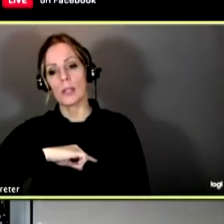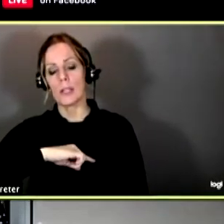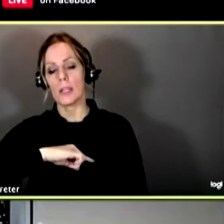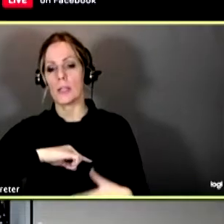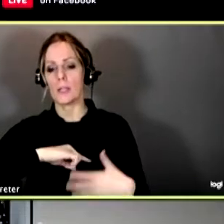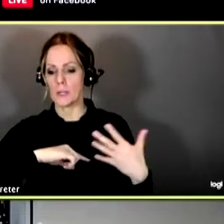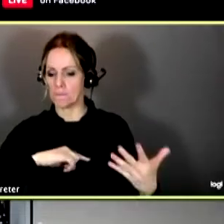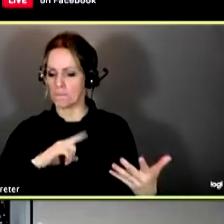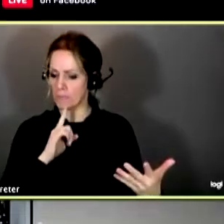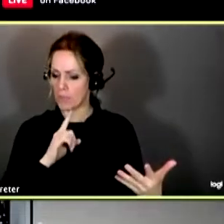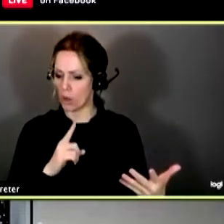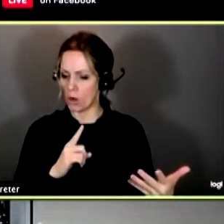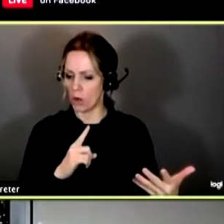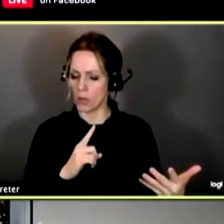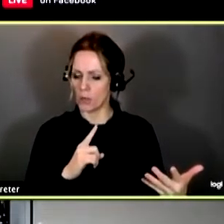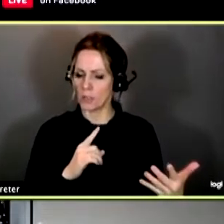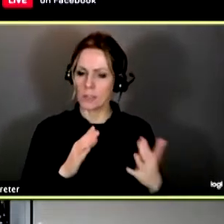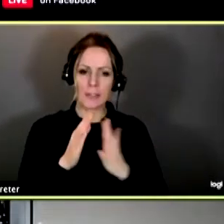every possible